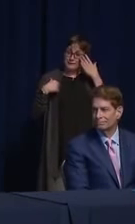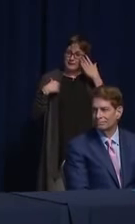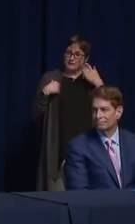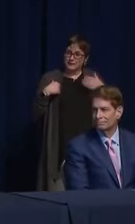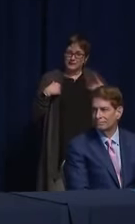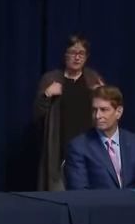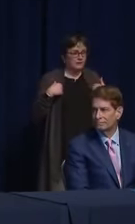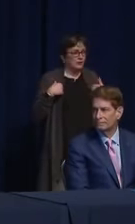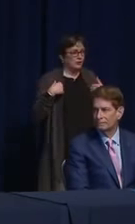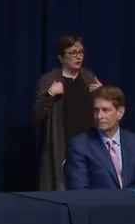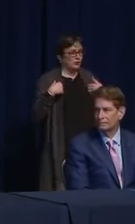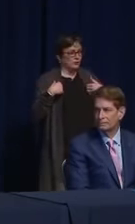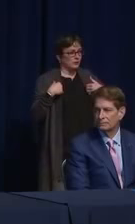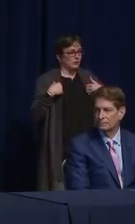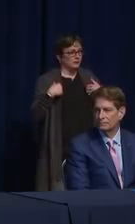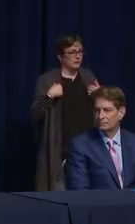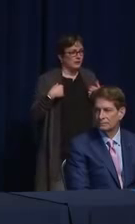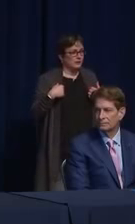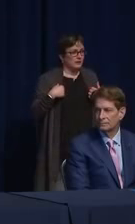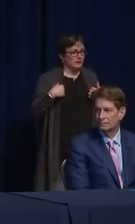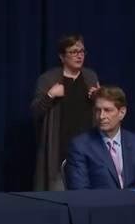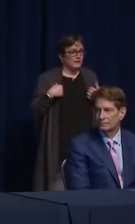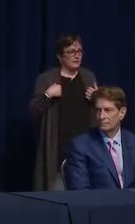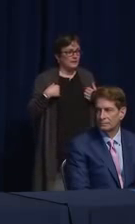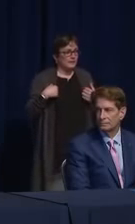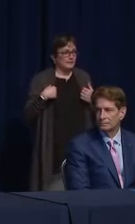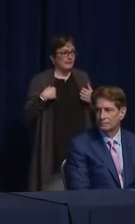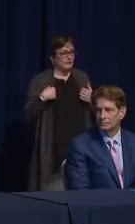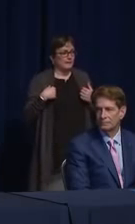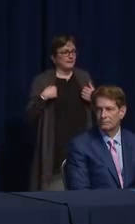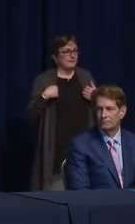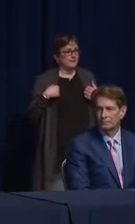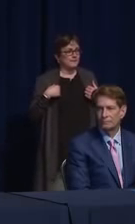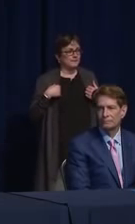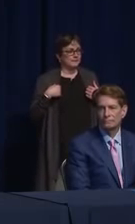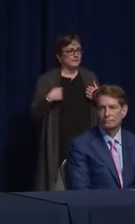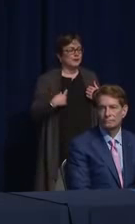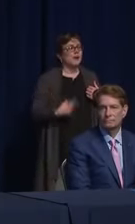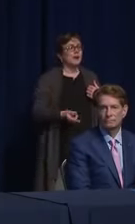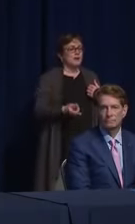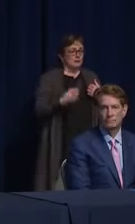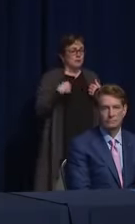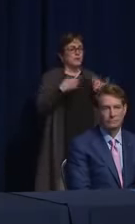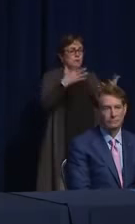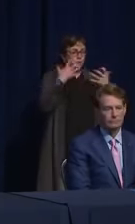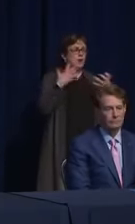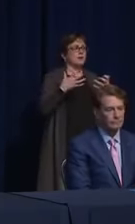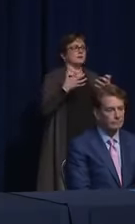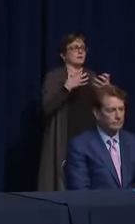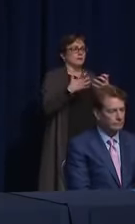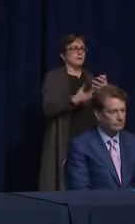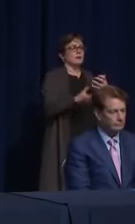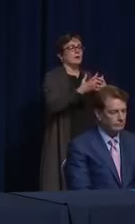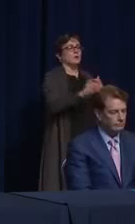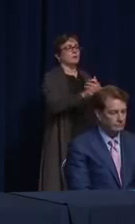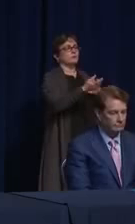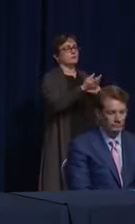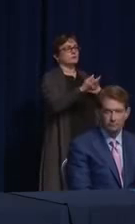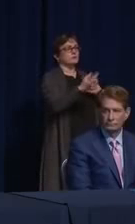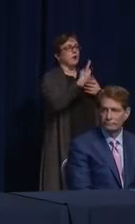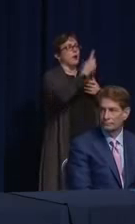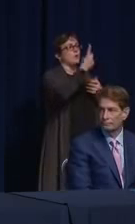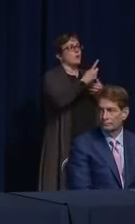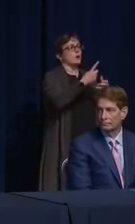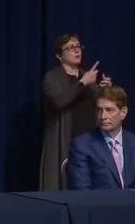there's no reason we shouldn't have it 30 days in advance, one location per county, likely the county seat, Monday